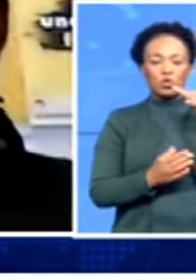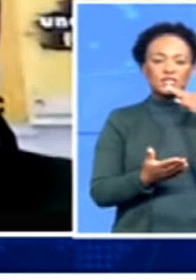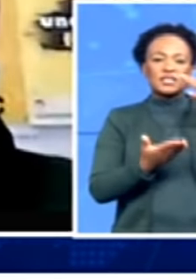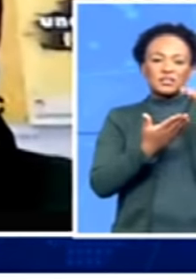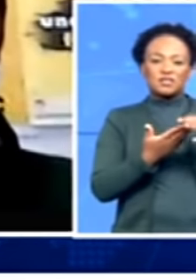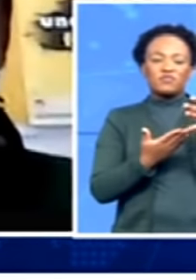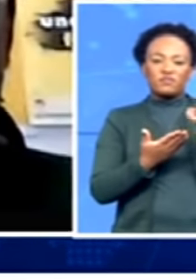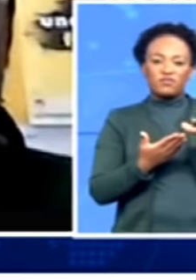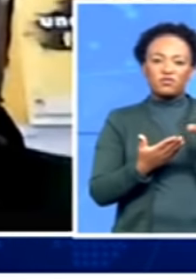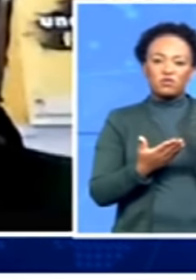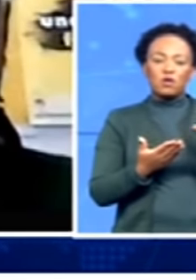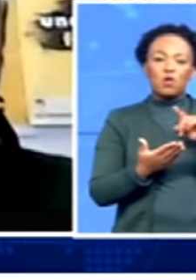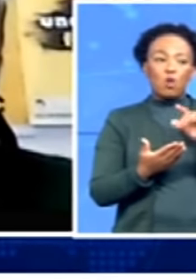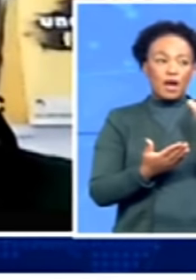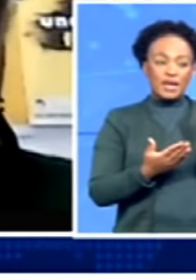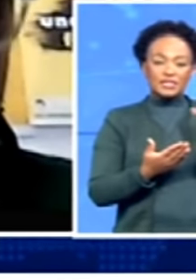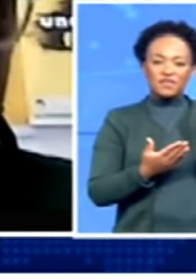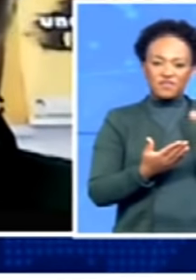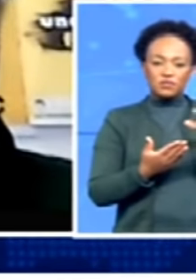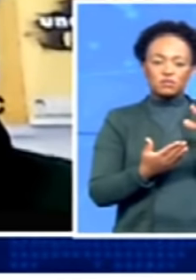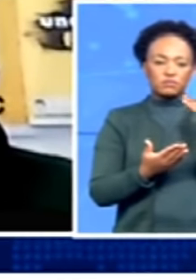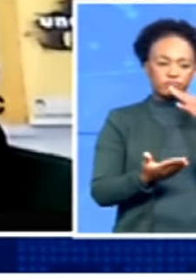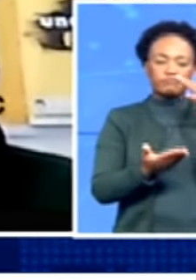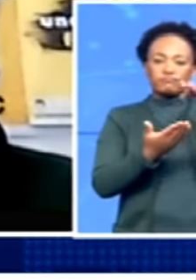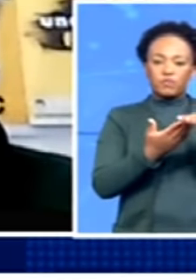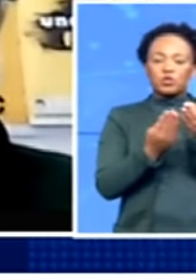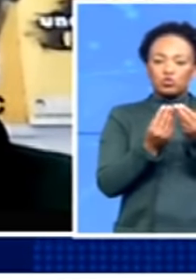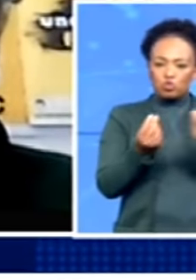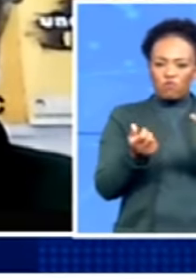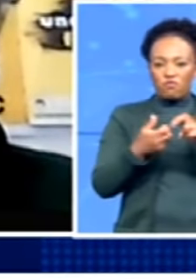put forward in resolving some of their challenges. So an ongoing story there.